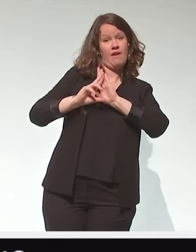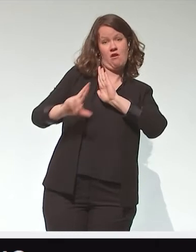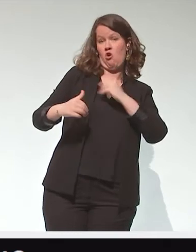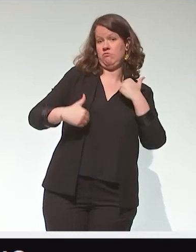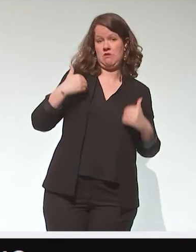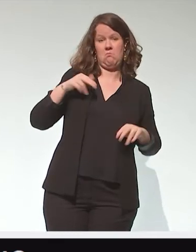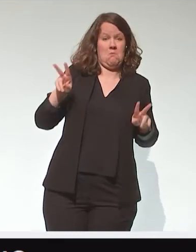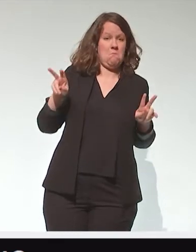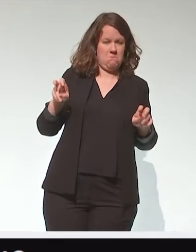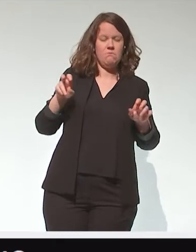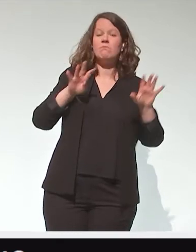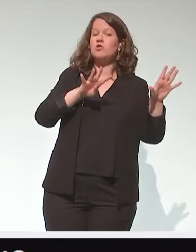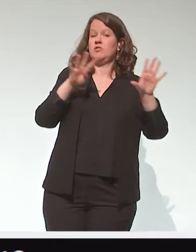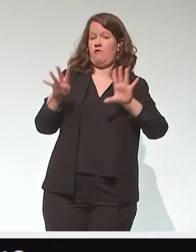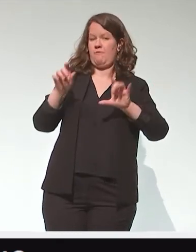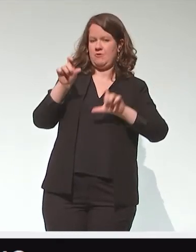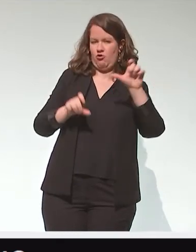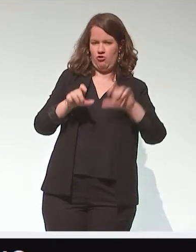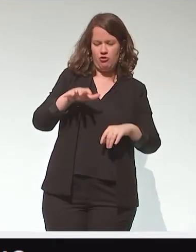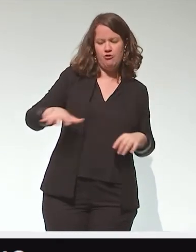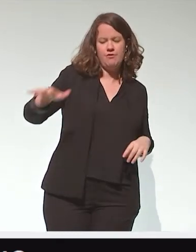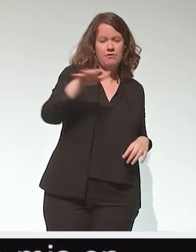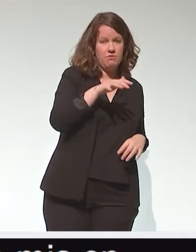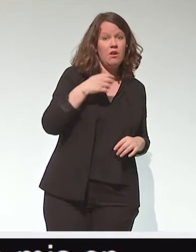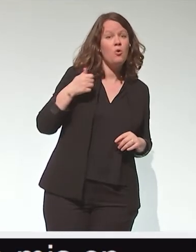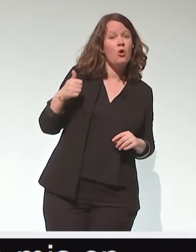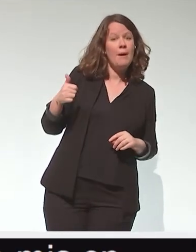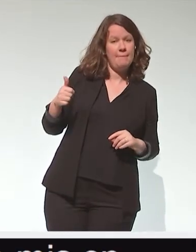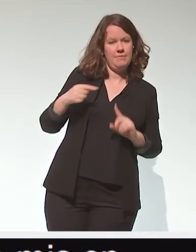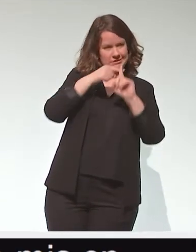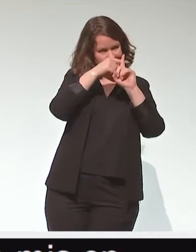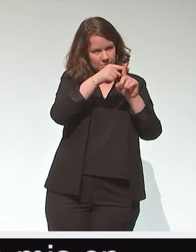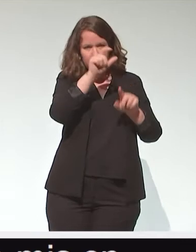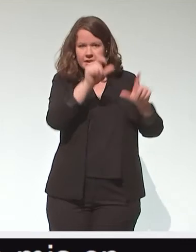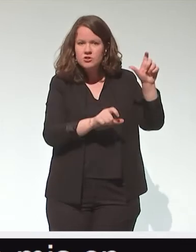with persons with disabilities, so they are specialized